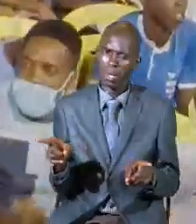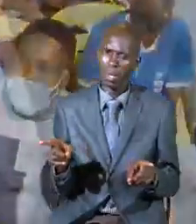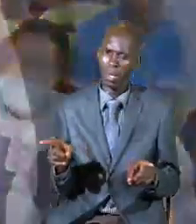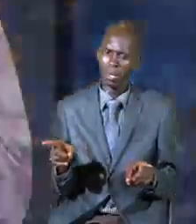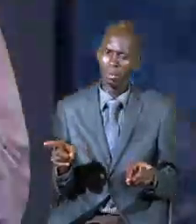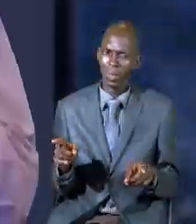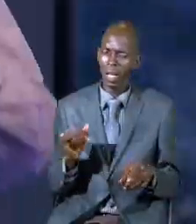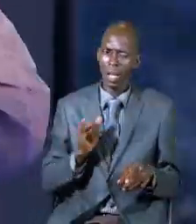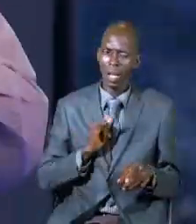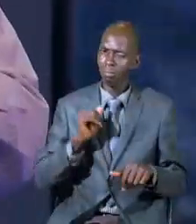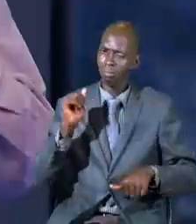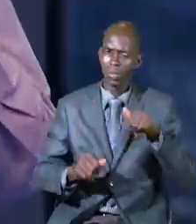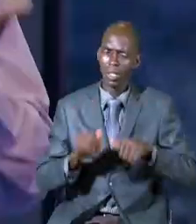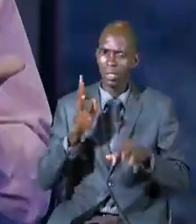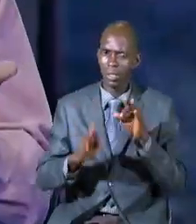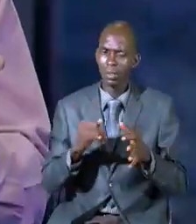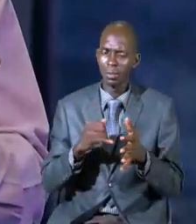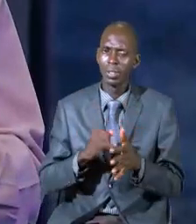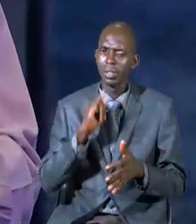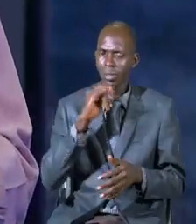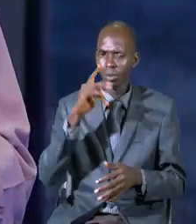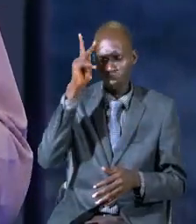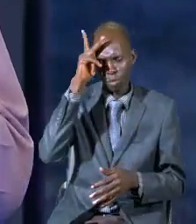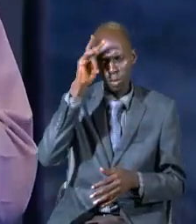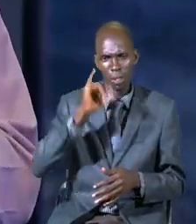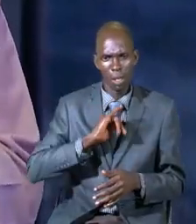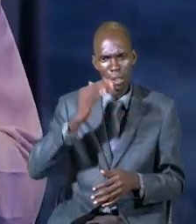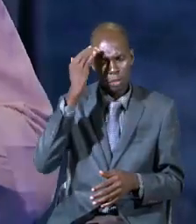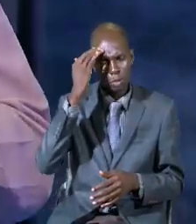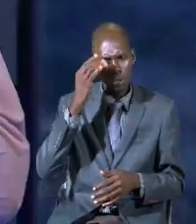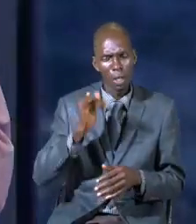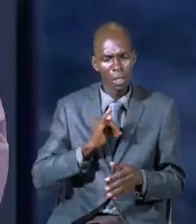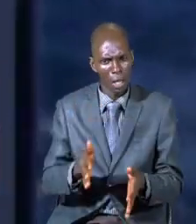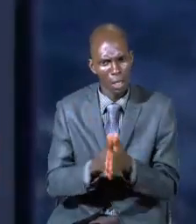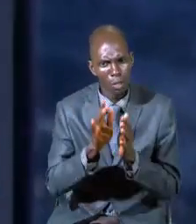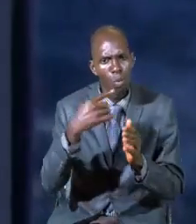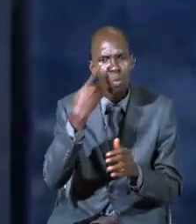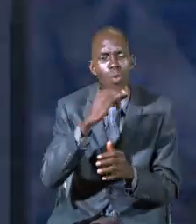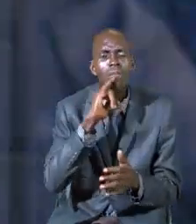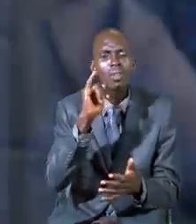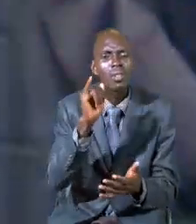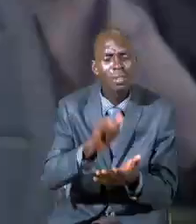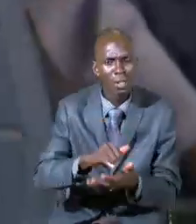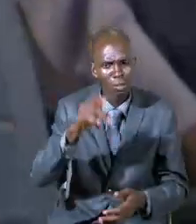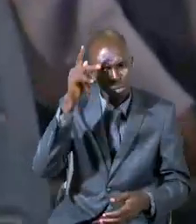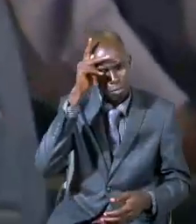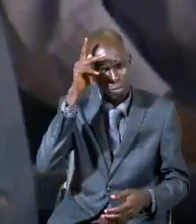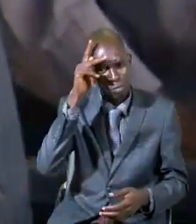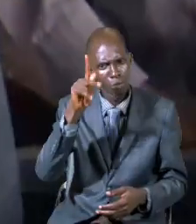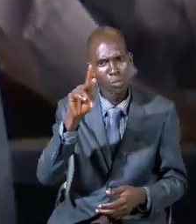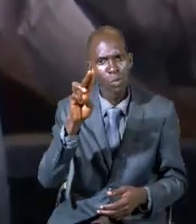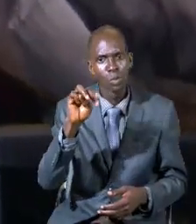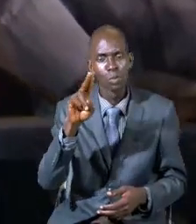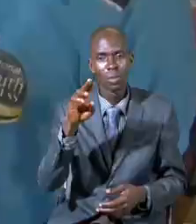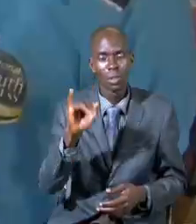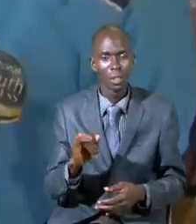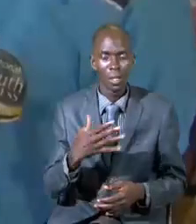know. He said, can you tell me who that Kumuyi is? I said,